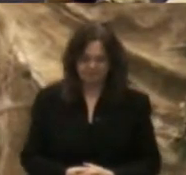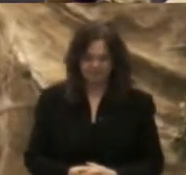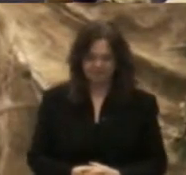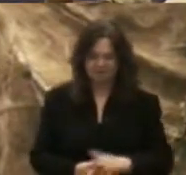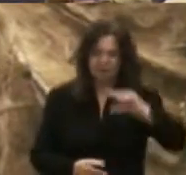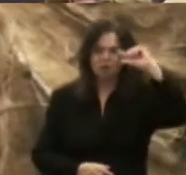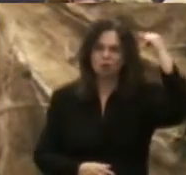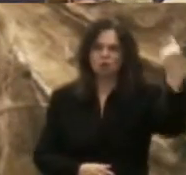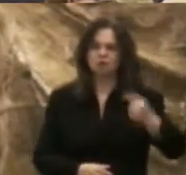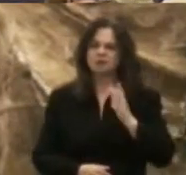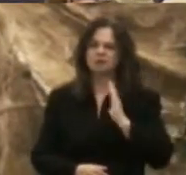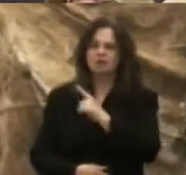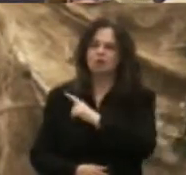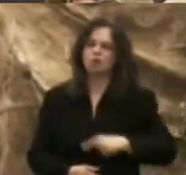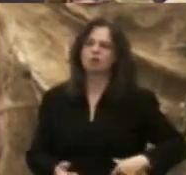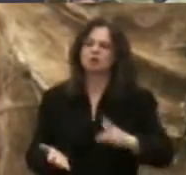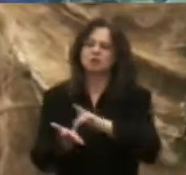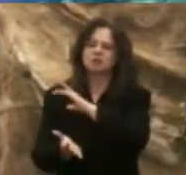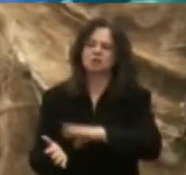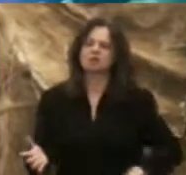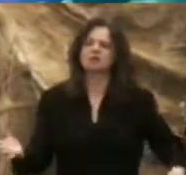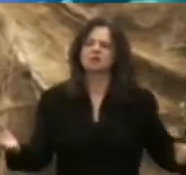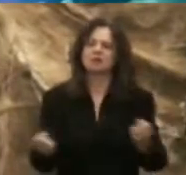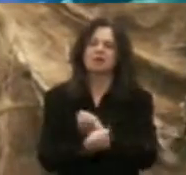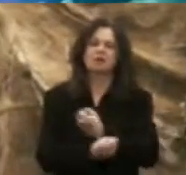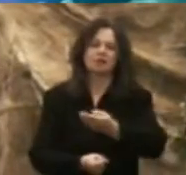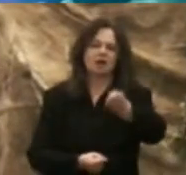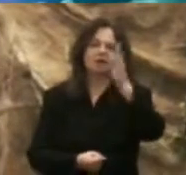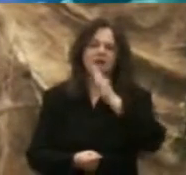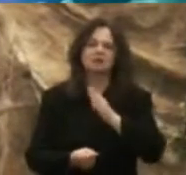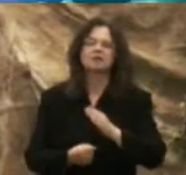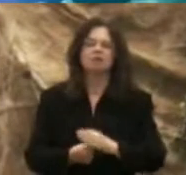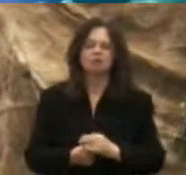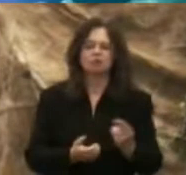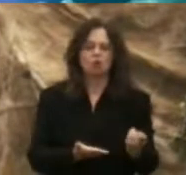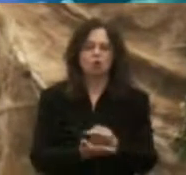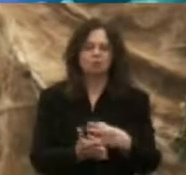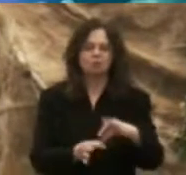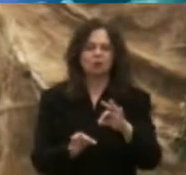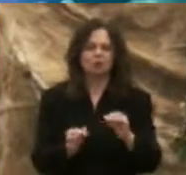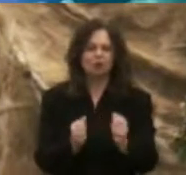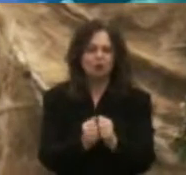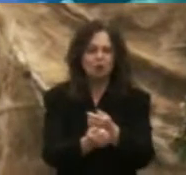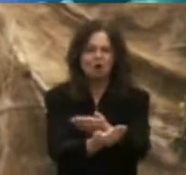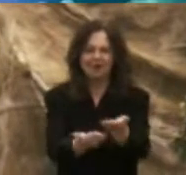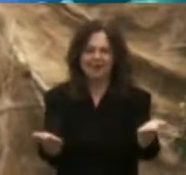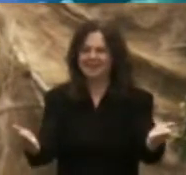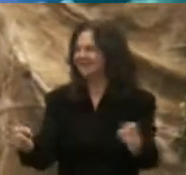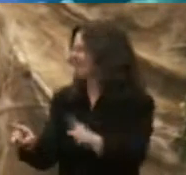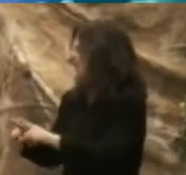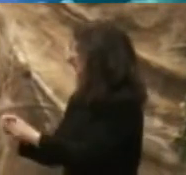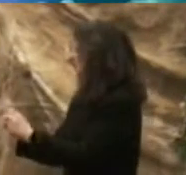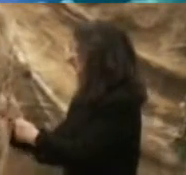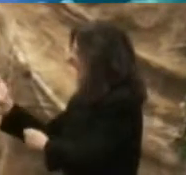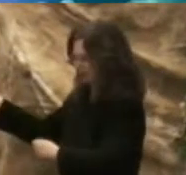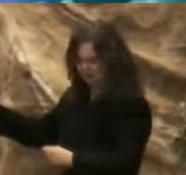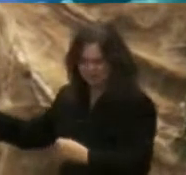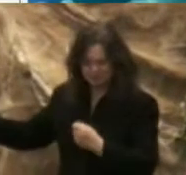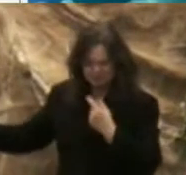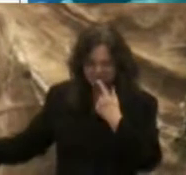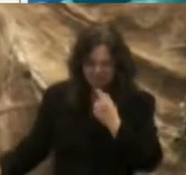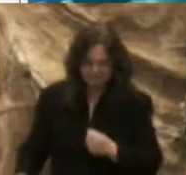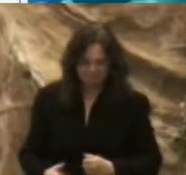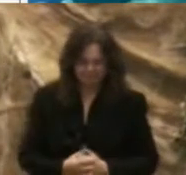The grace of our Lord Jesus Christ, the love of God, and the communion of the Holy Spirit be with you all. And also with you.